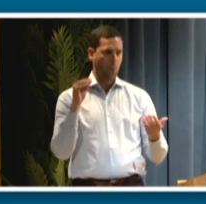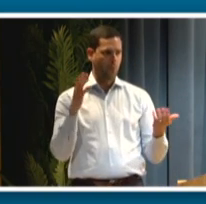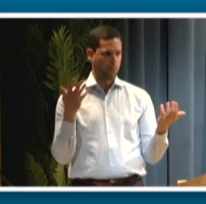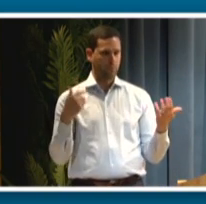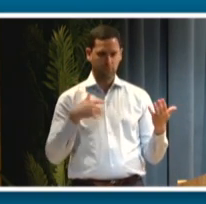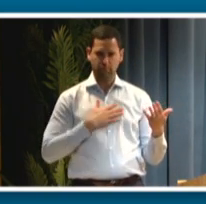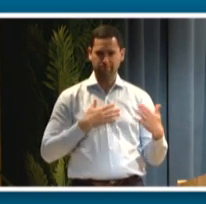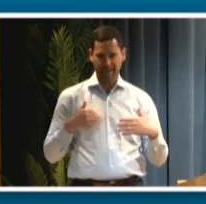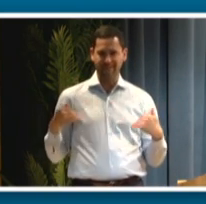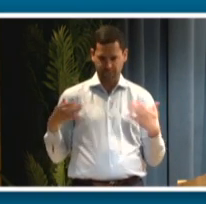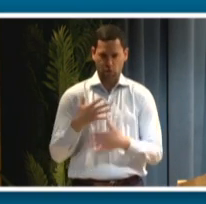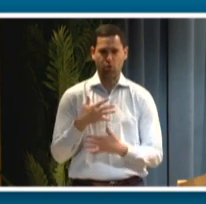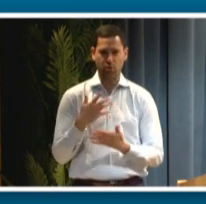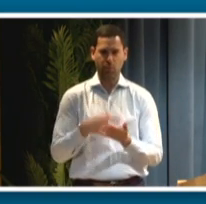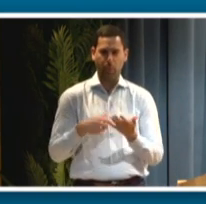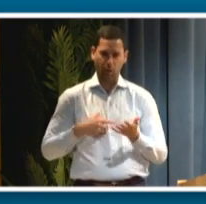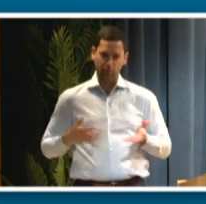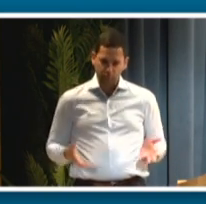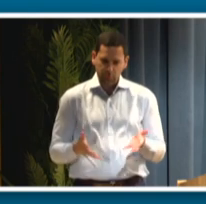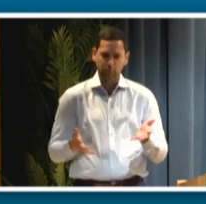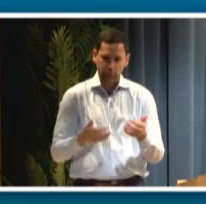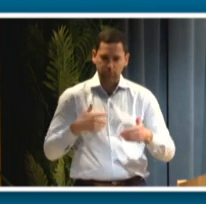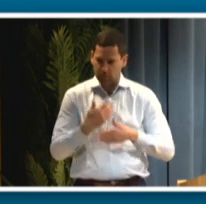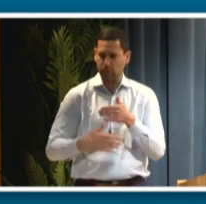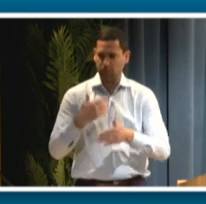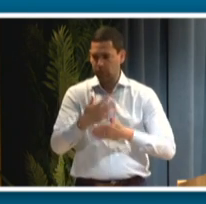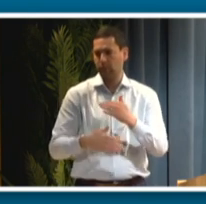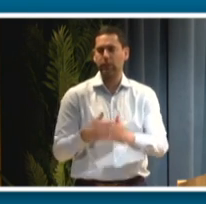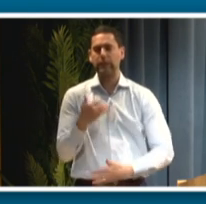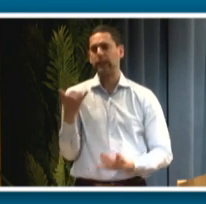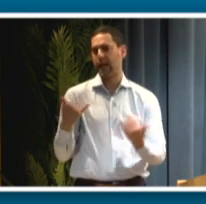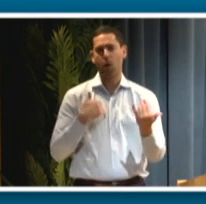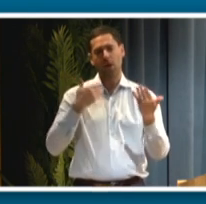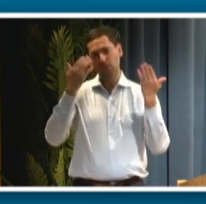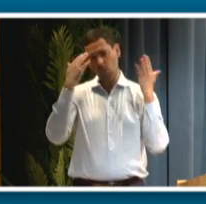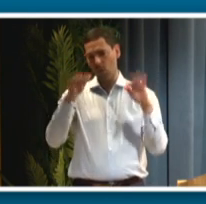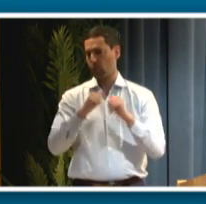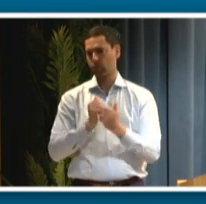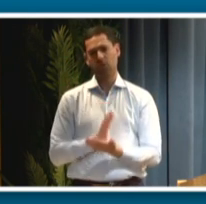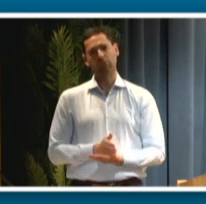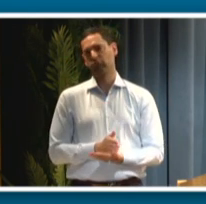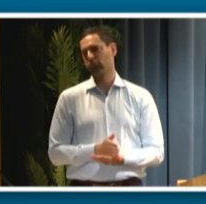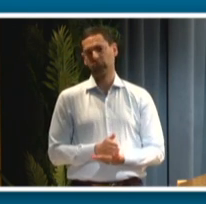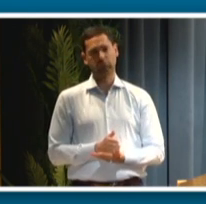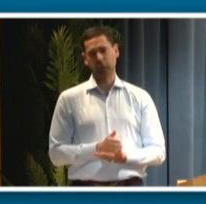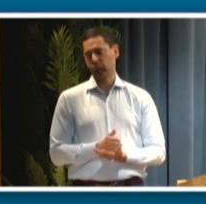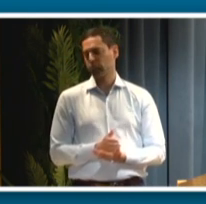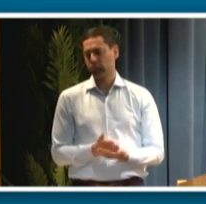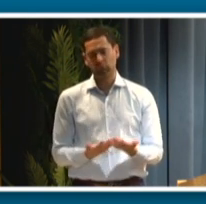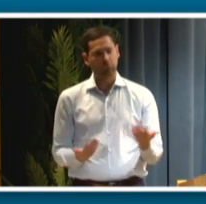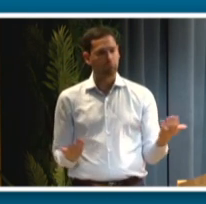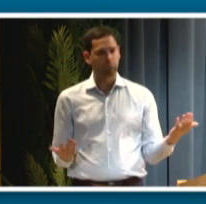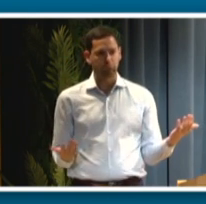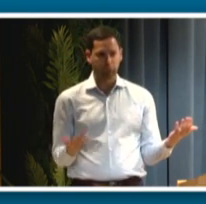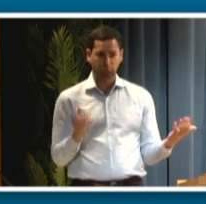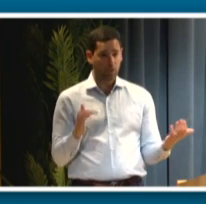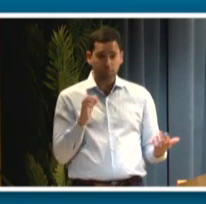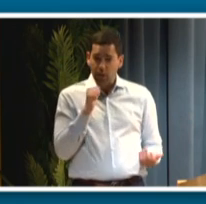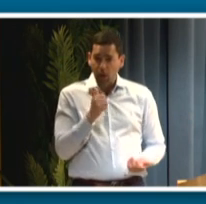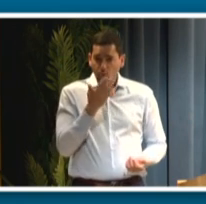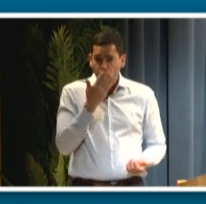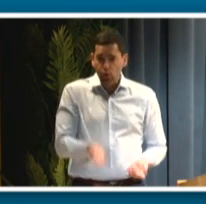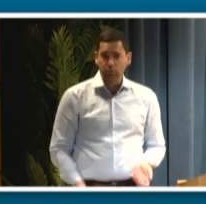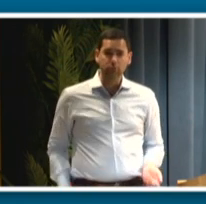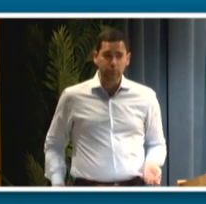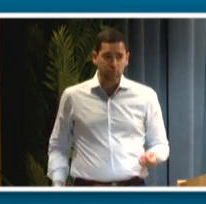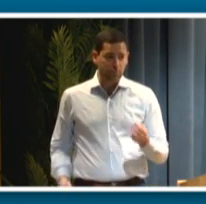now it's just a part of my life. Like, I don't know how to stop the ball from rolling. And this is not a good thing. I am, just